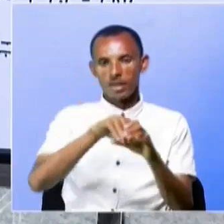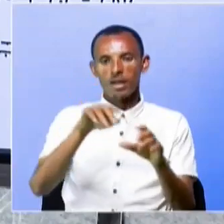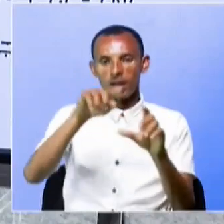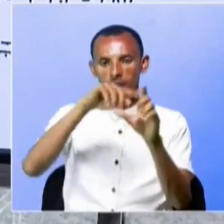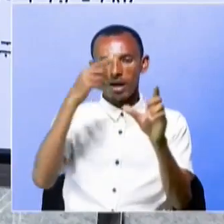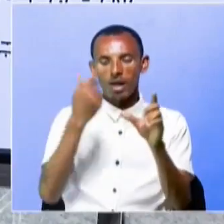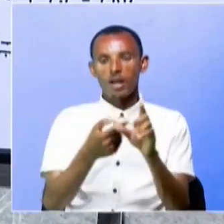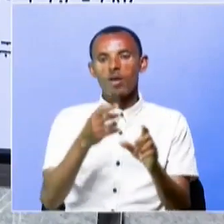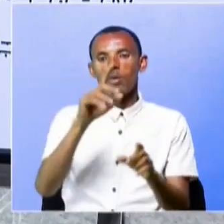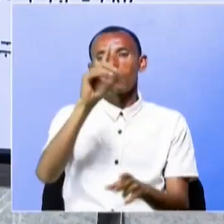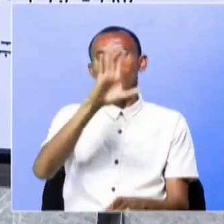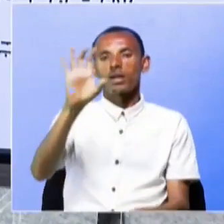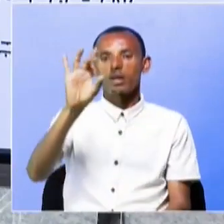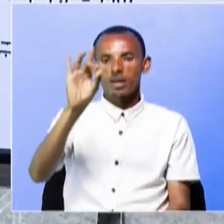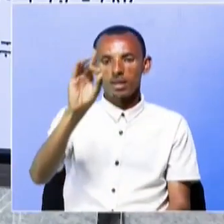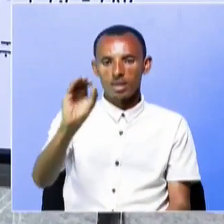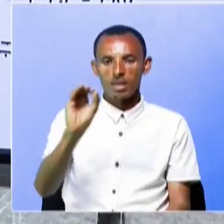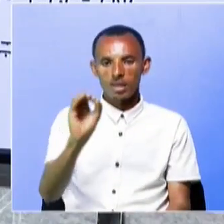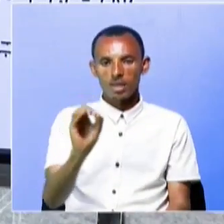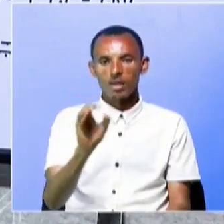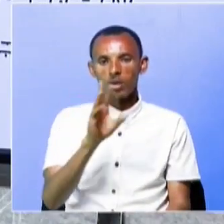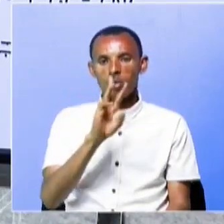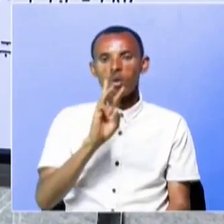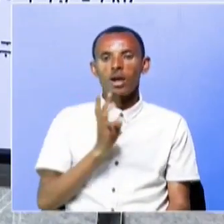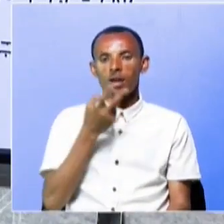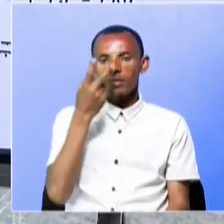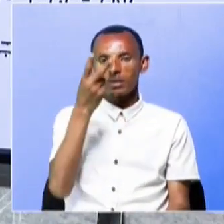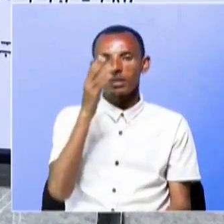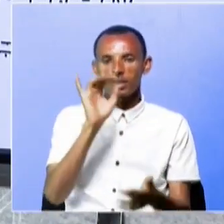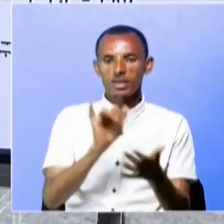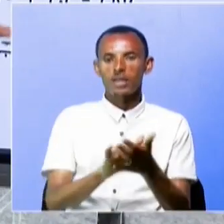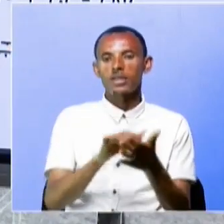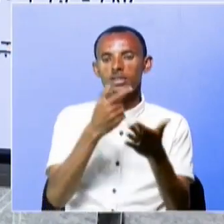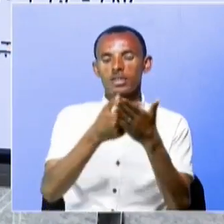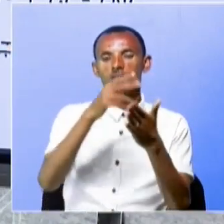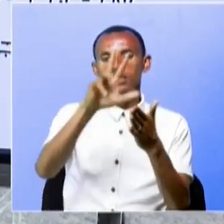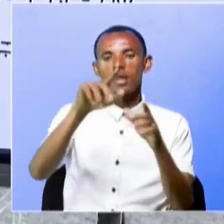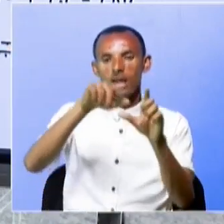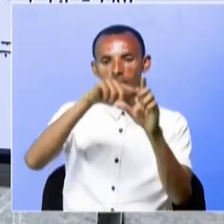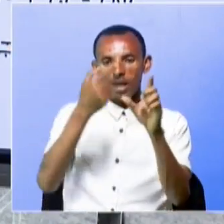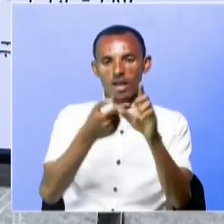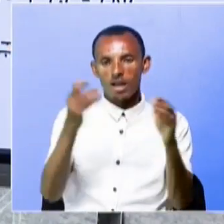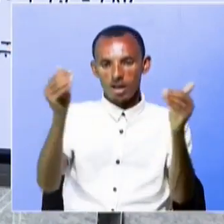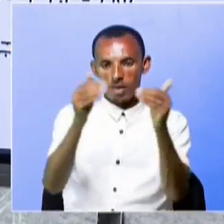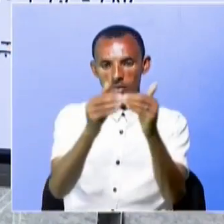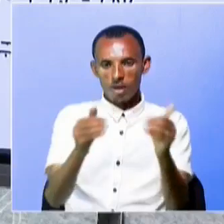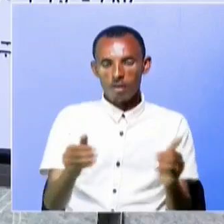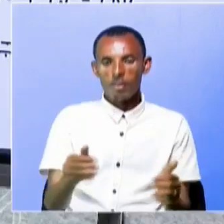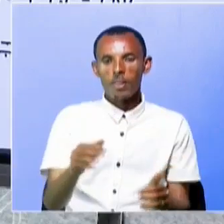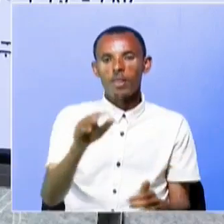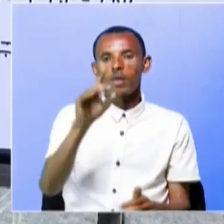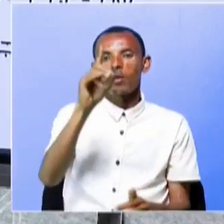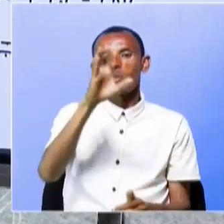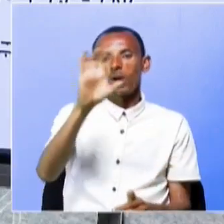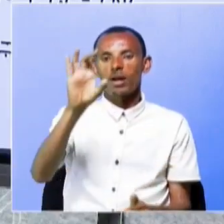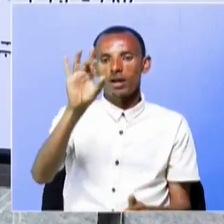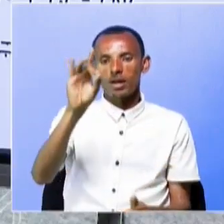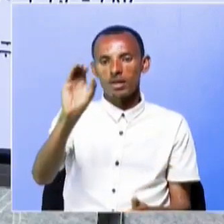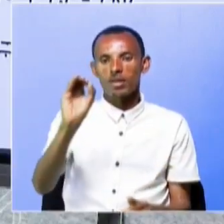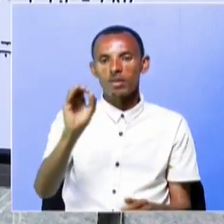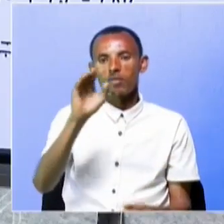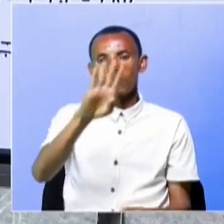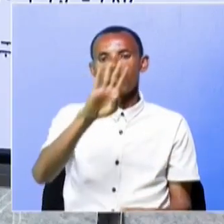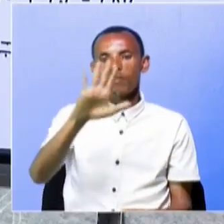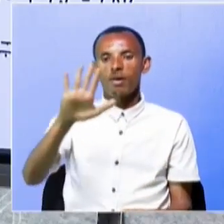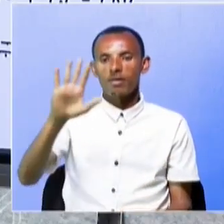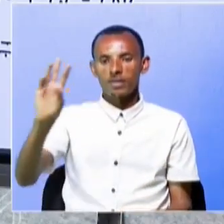are 180 degree, and we have checked that these 3 angles are in the ratio 4,